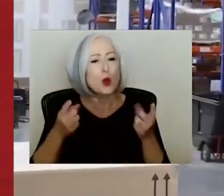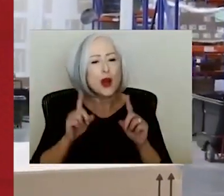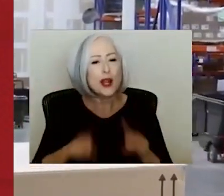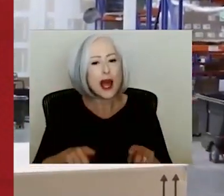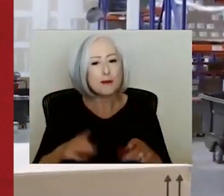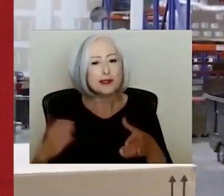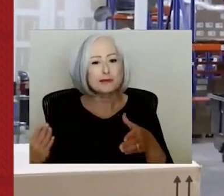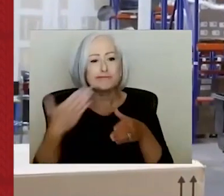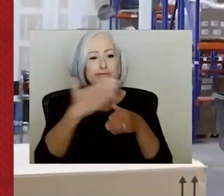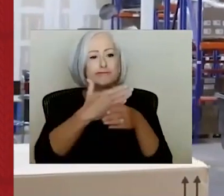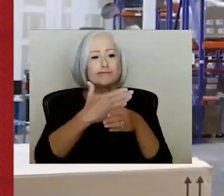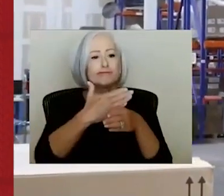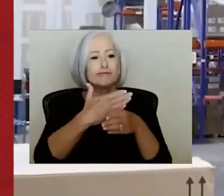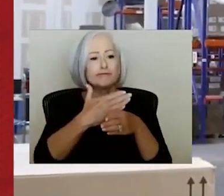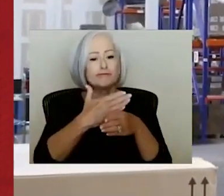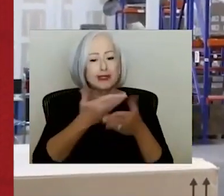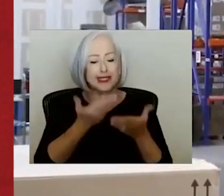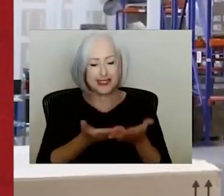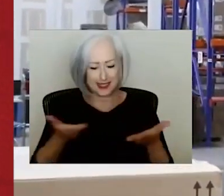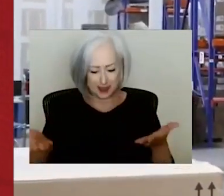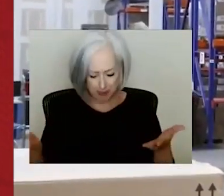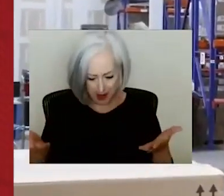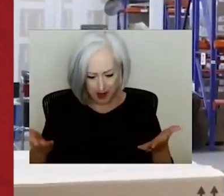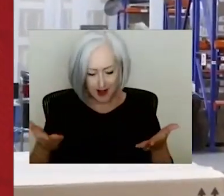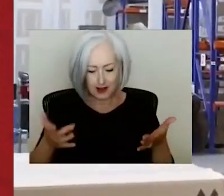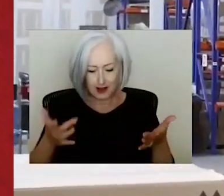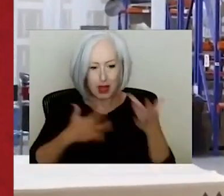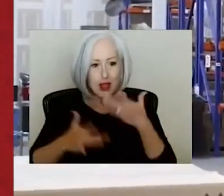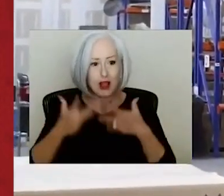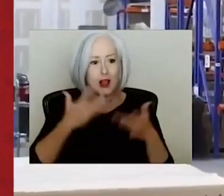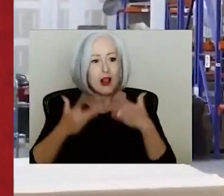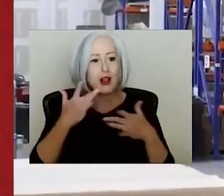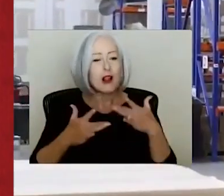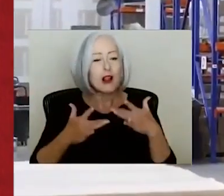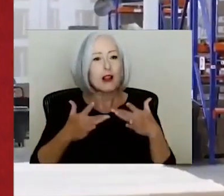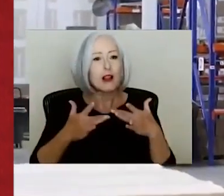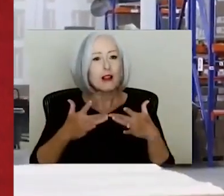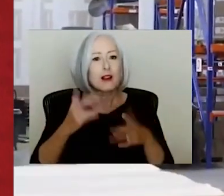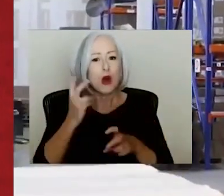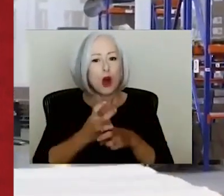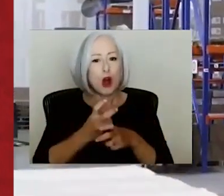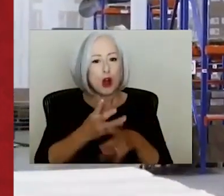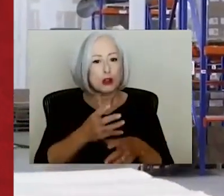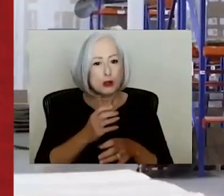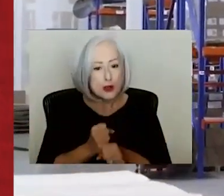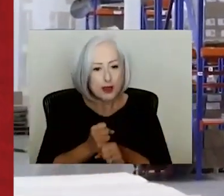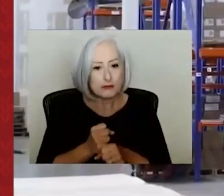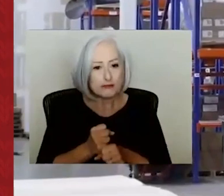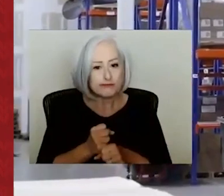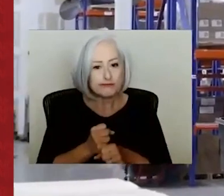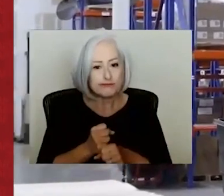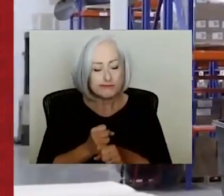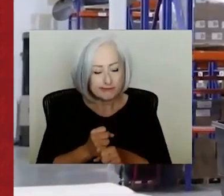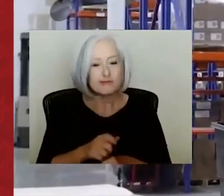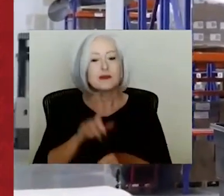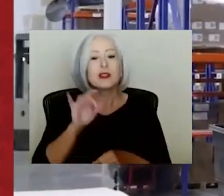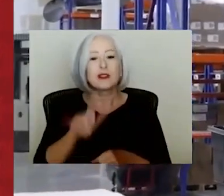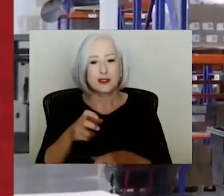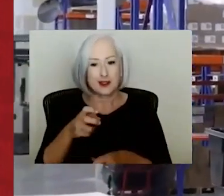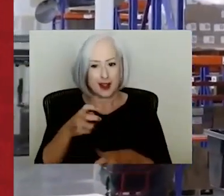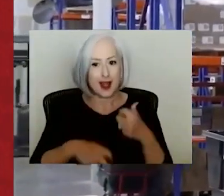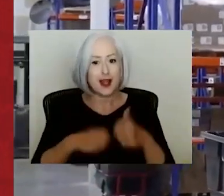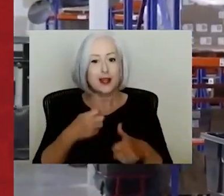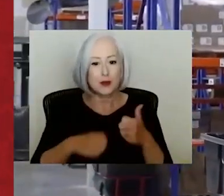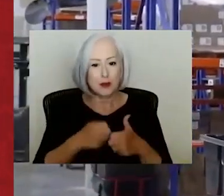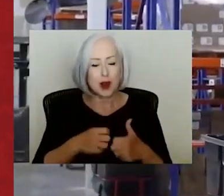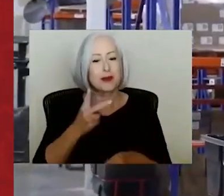supply chain and suddenly vital medical supplies become hard to get? It's a problem that keeps hospital supply leaders awake at night, and